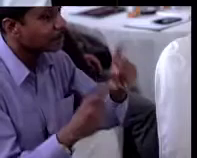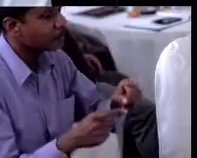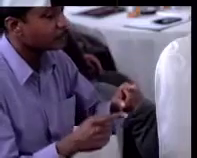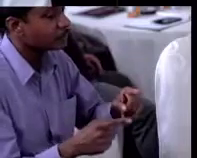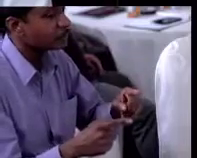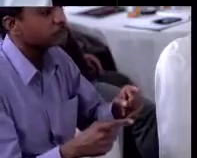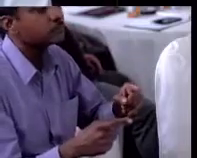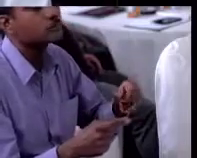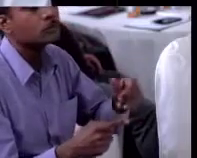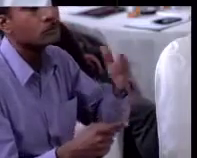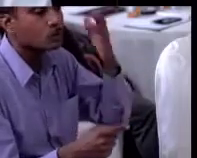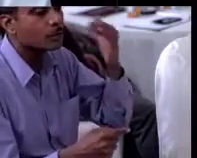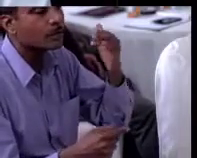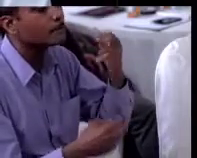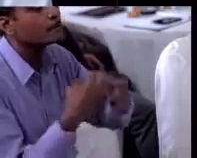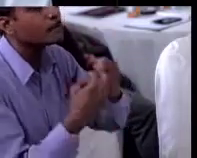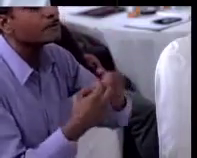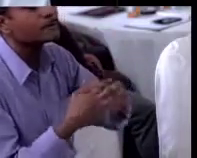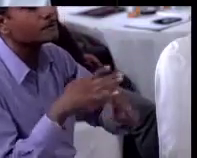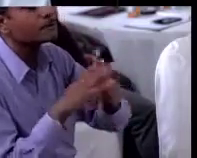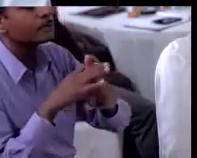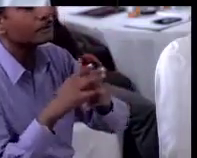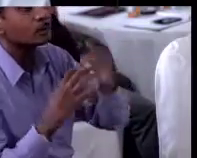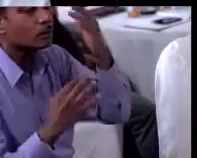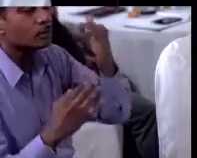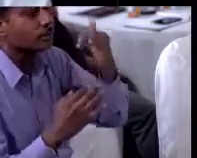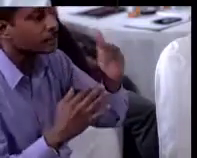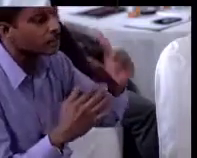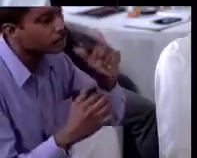a lot of that can happen from